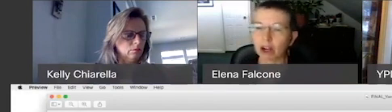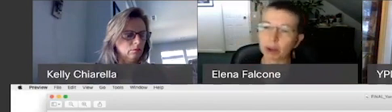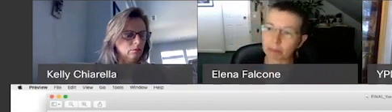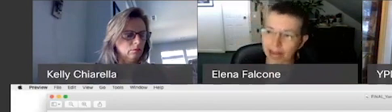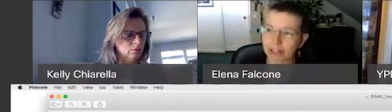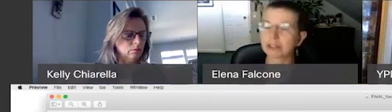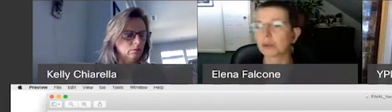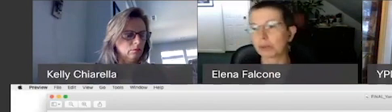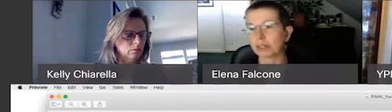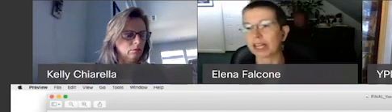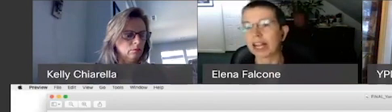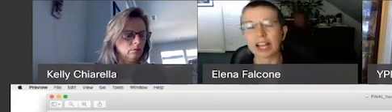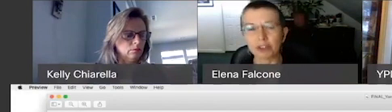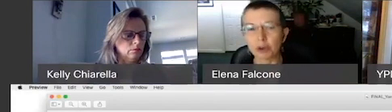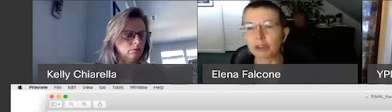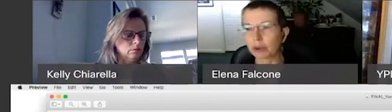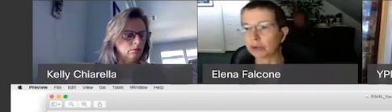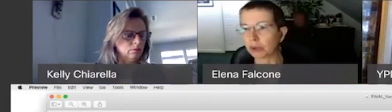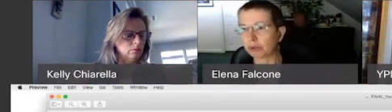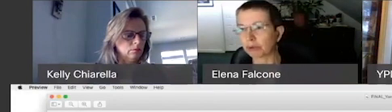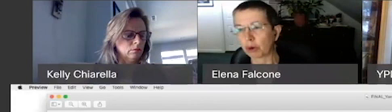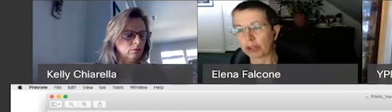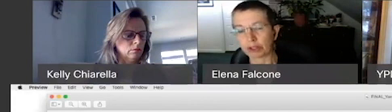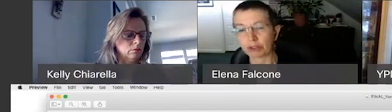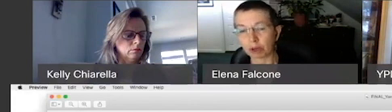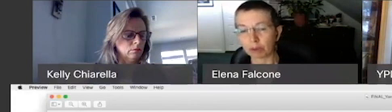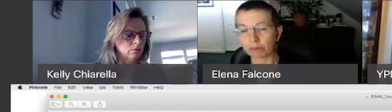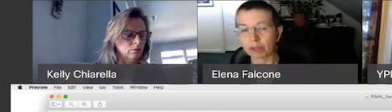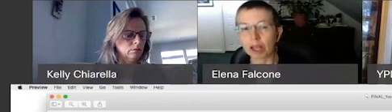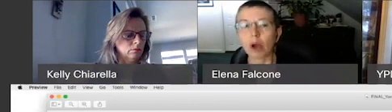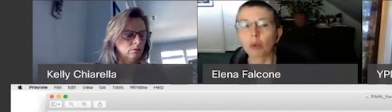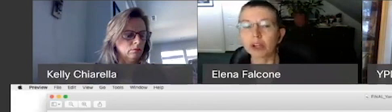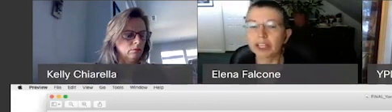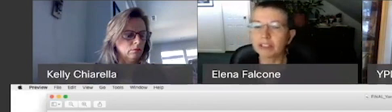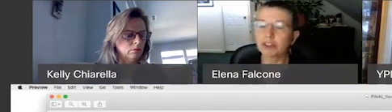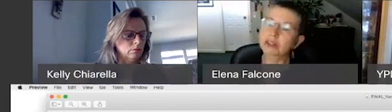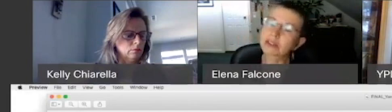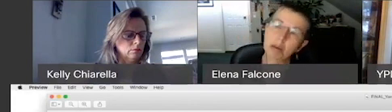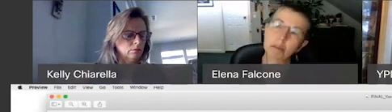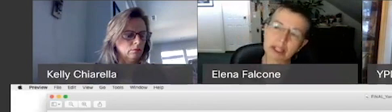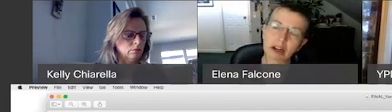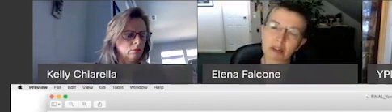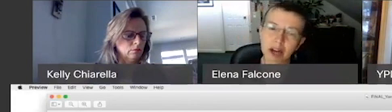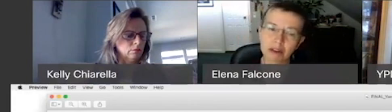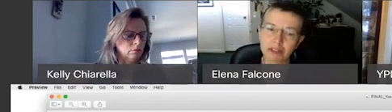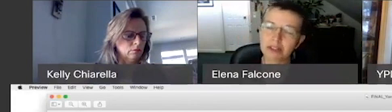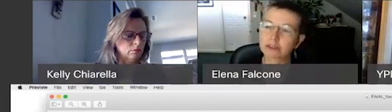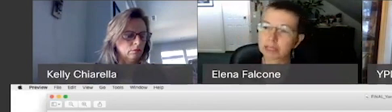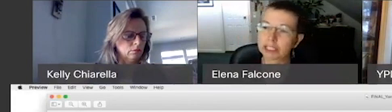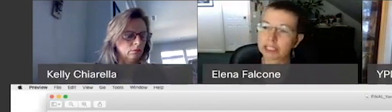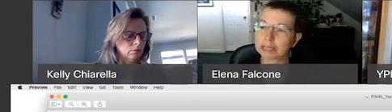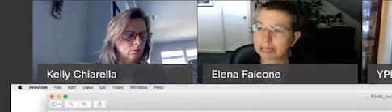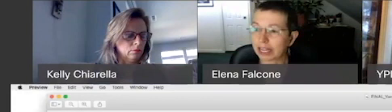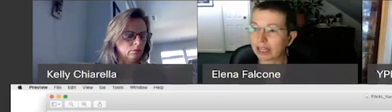consider going back to this website and viewing those recordings on your own. We're going to give you a sampling of a lot of